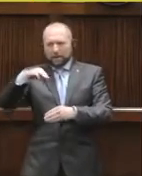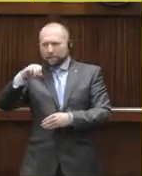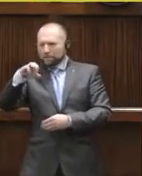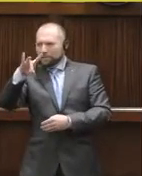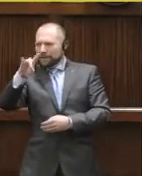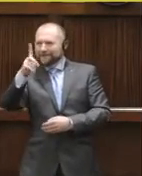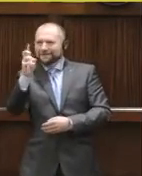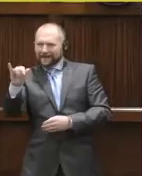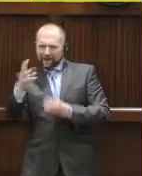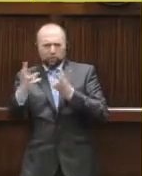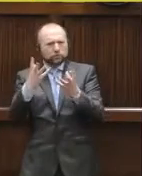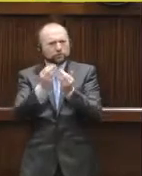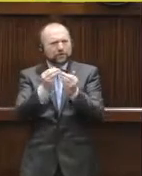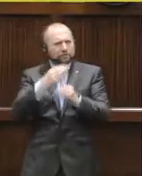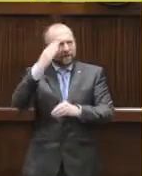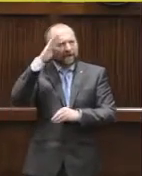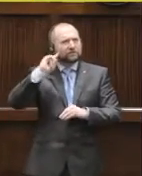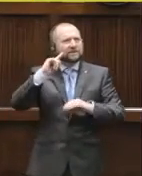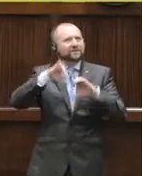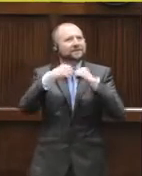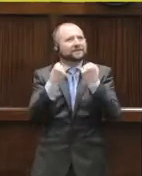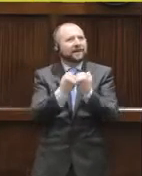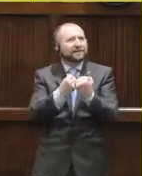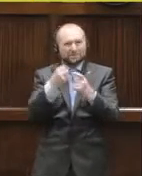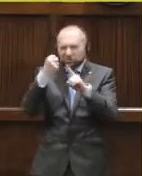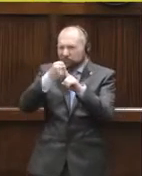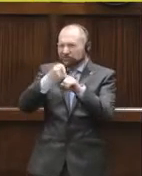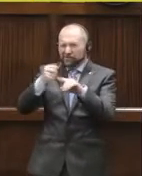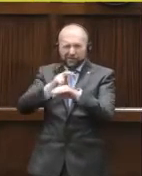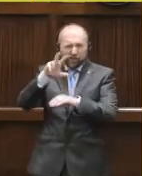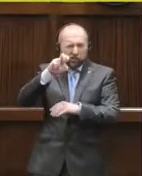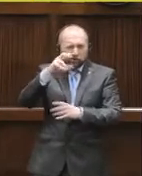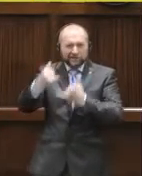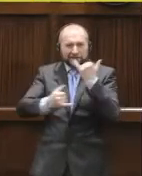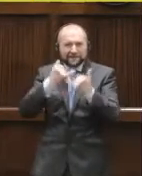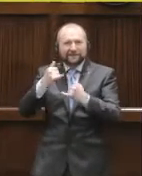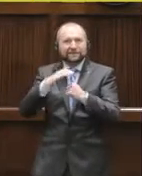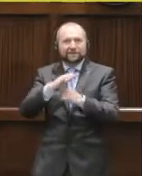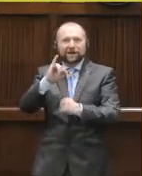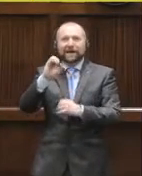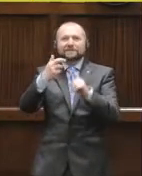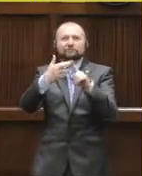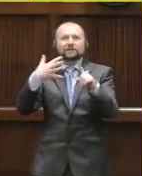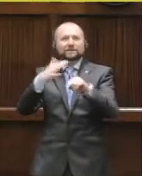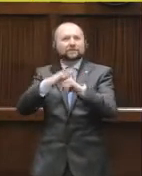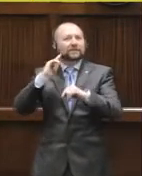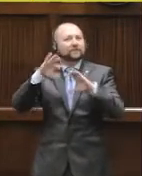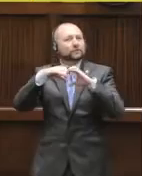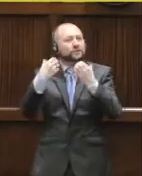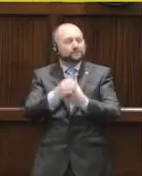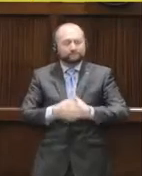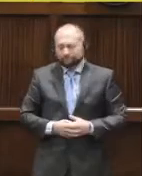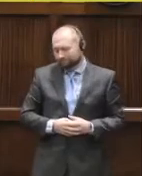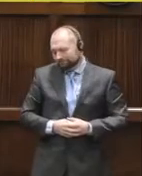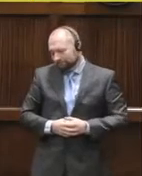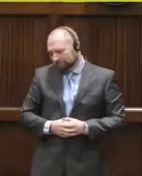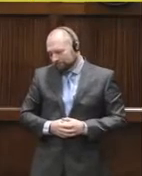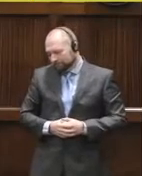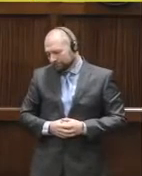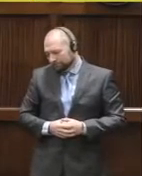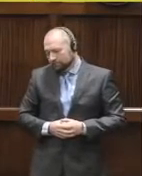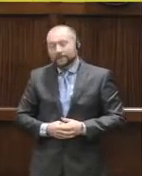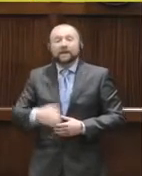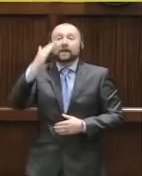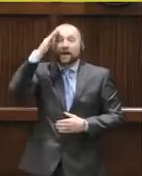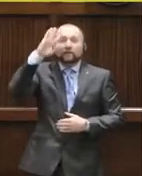Language as a major aspect of equality for deaf people in Irish society. Irish Sign Language